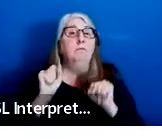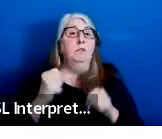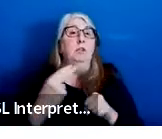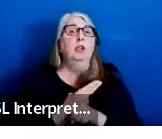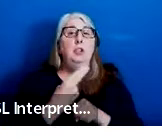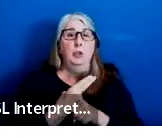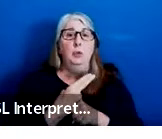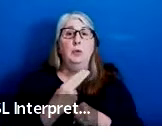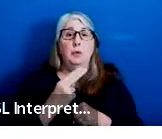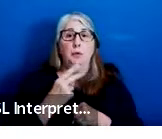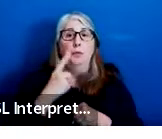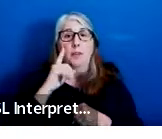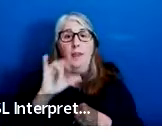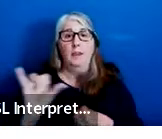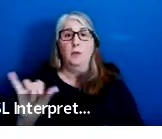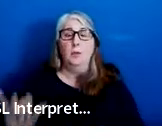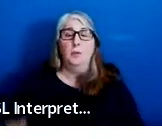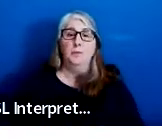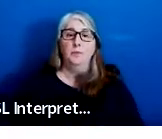liners as well.